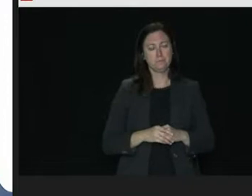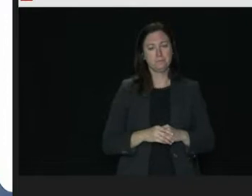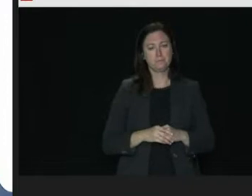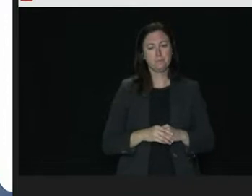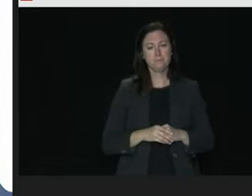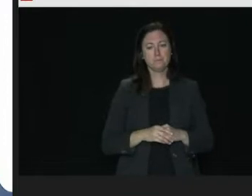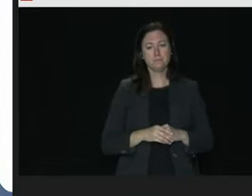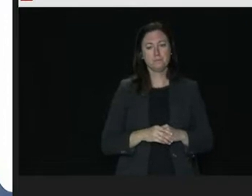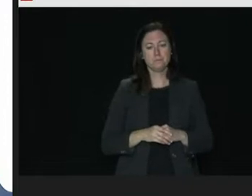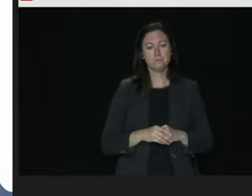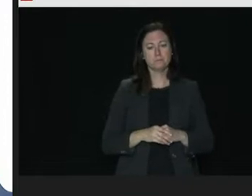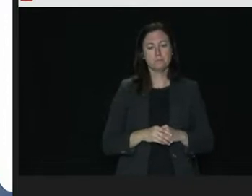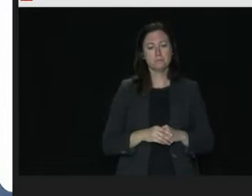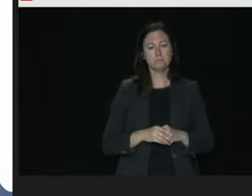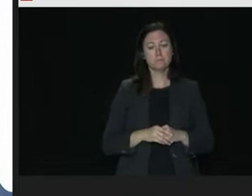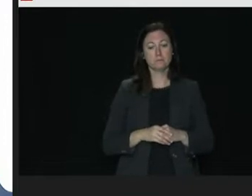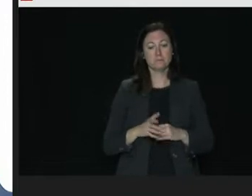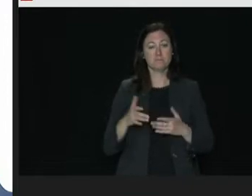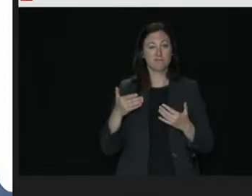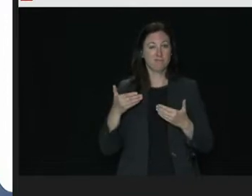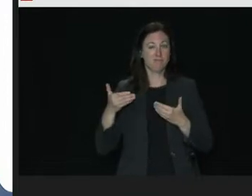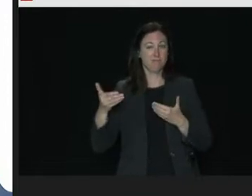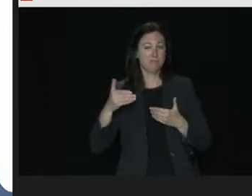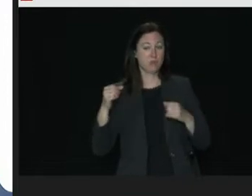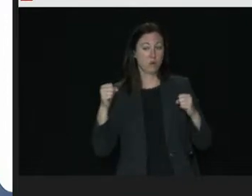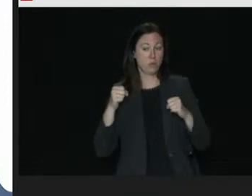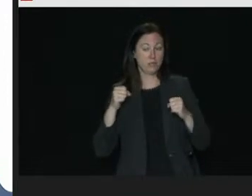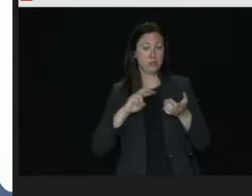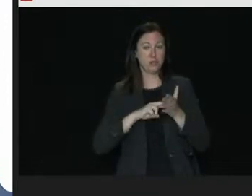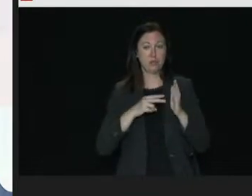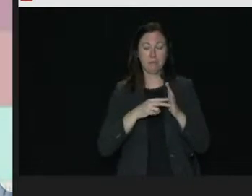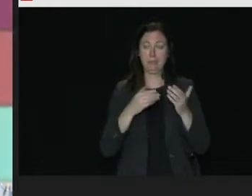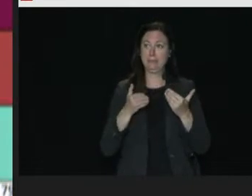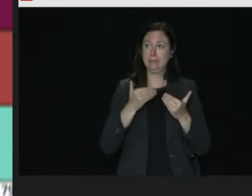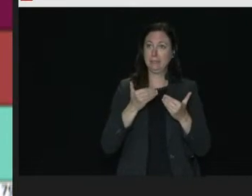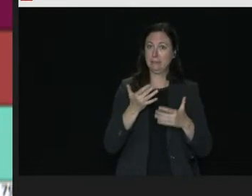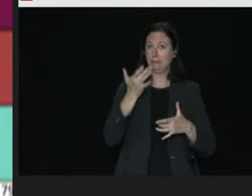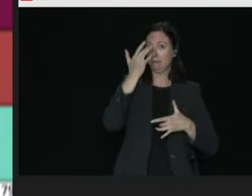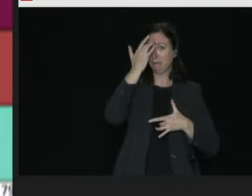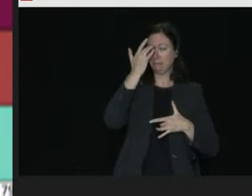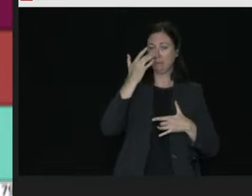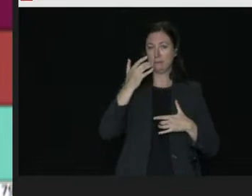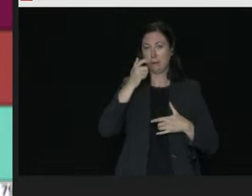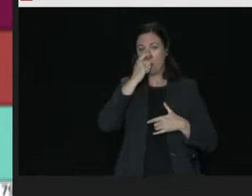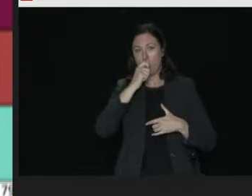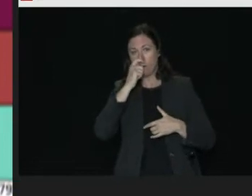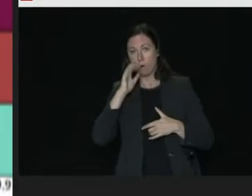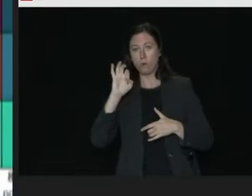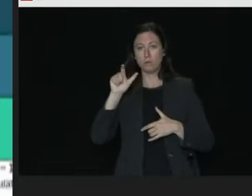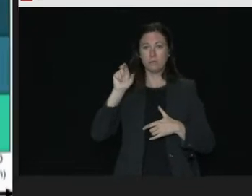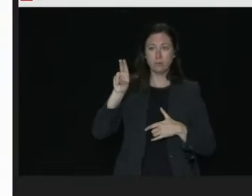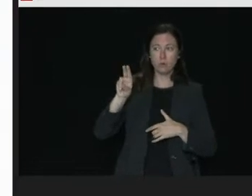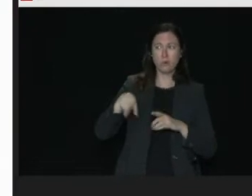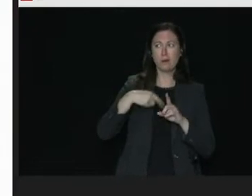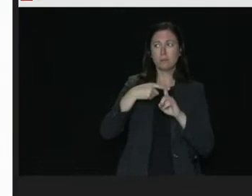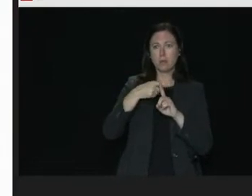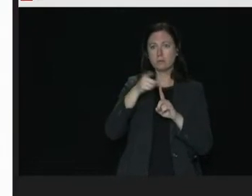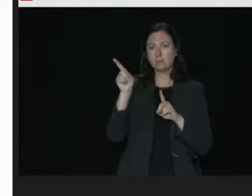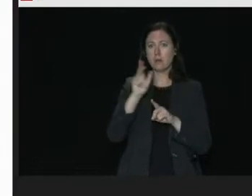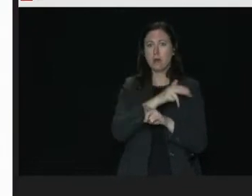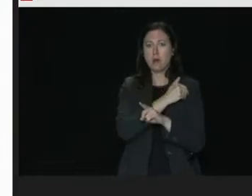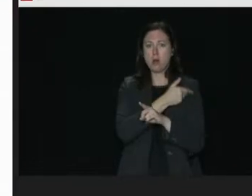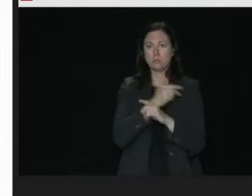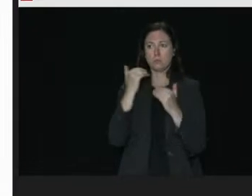Heading into the respiratory season, with healthcare capacity already under heavy strain, increases